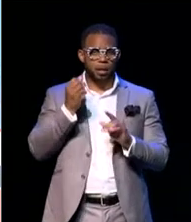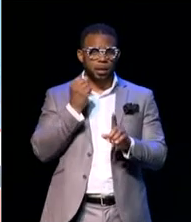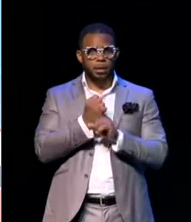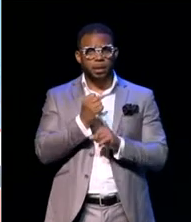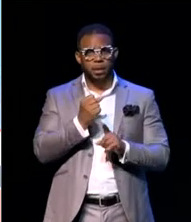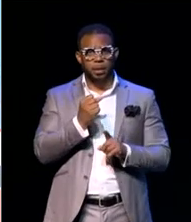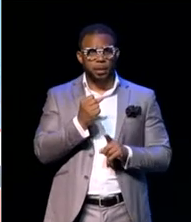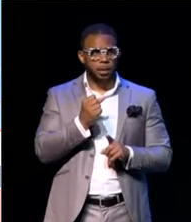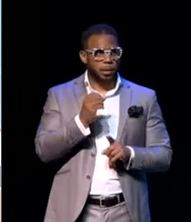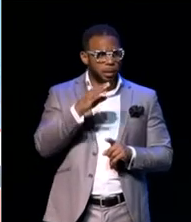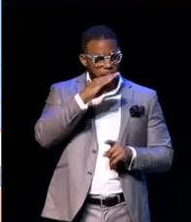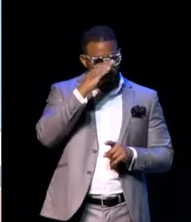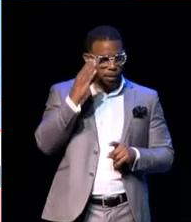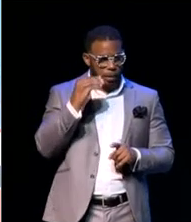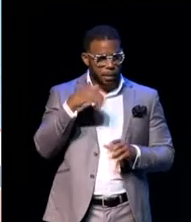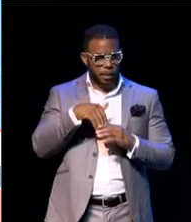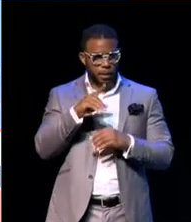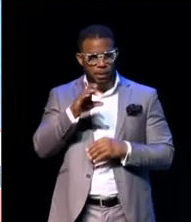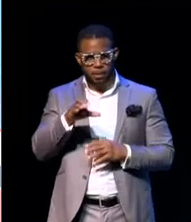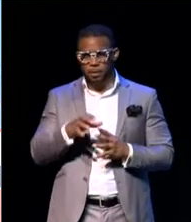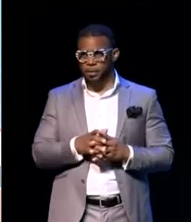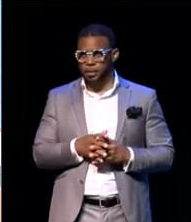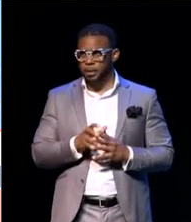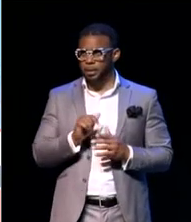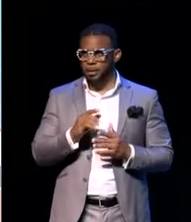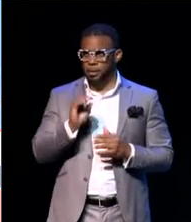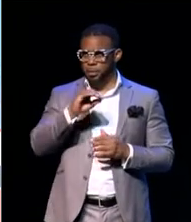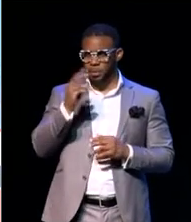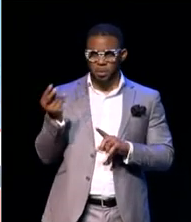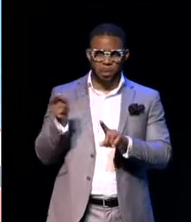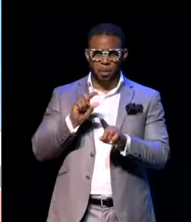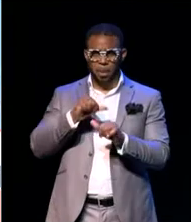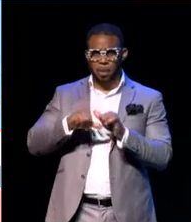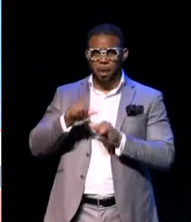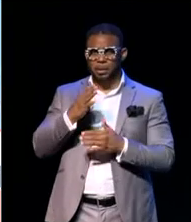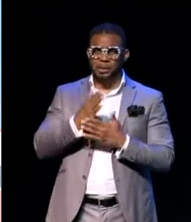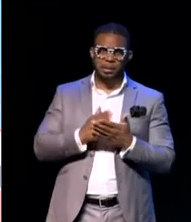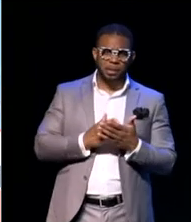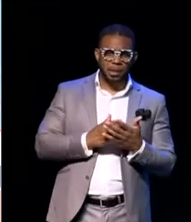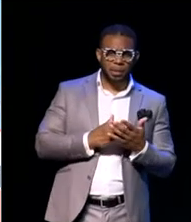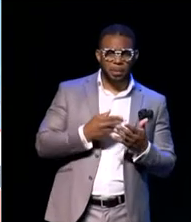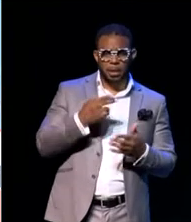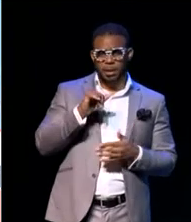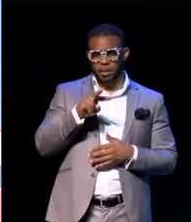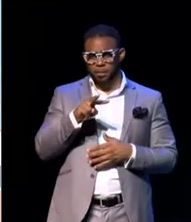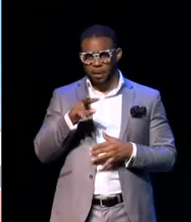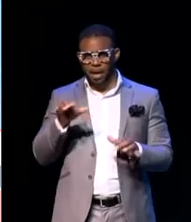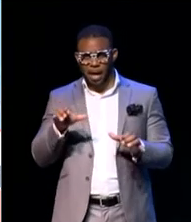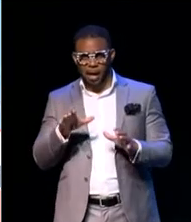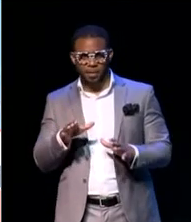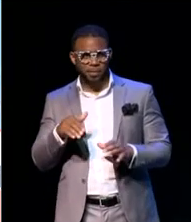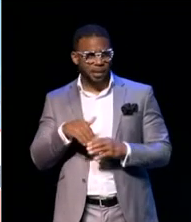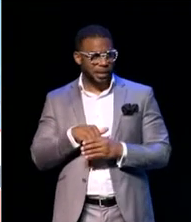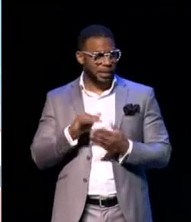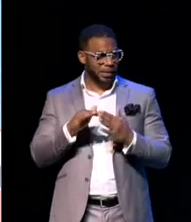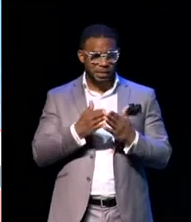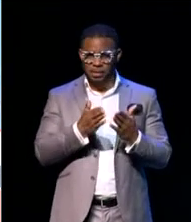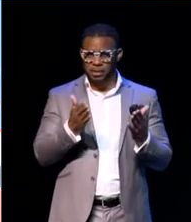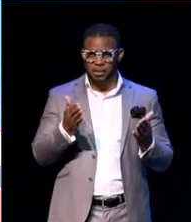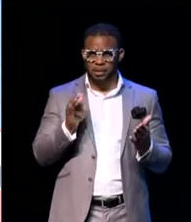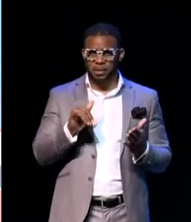disproportionately impacts blacks in the district? There's a perception among some HIV activists in the